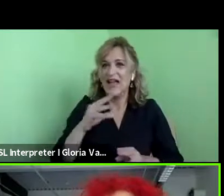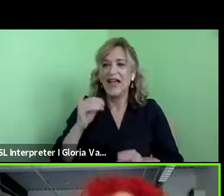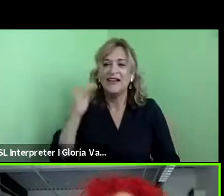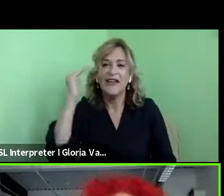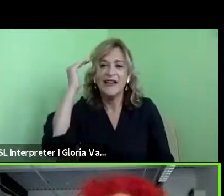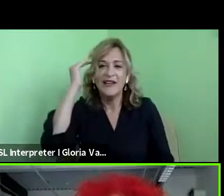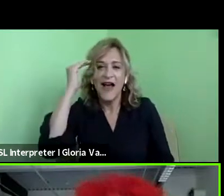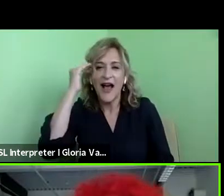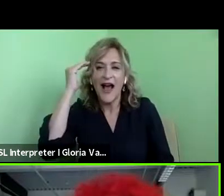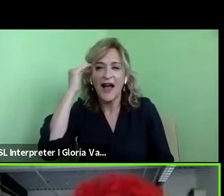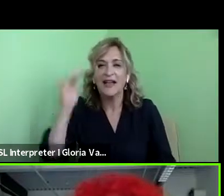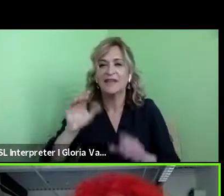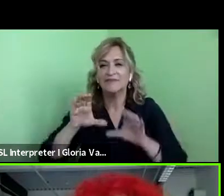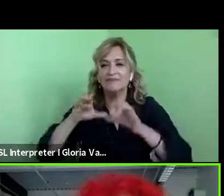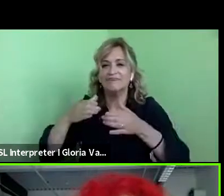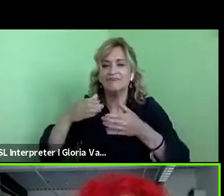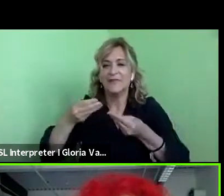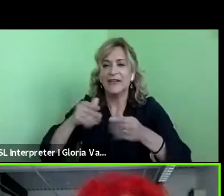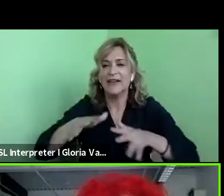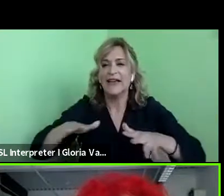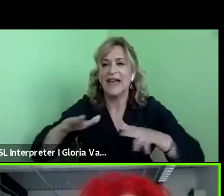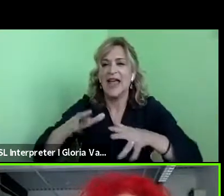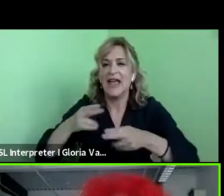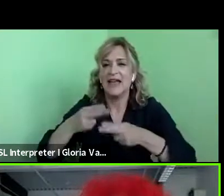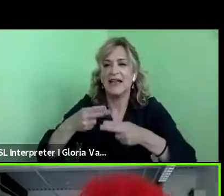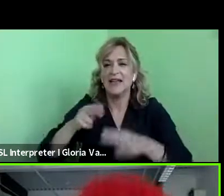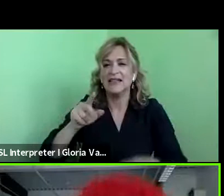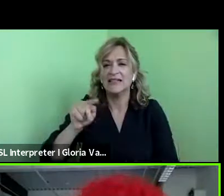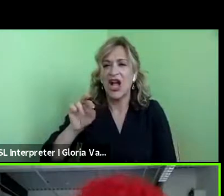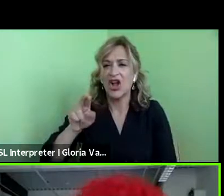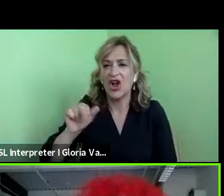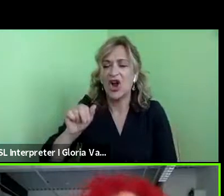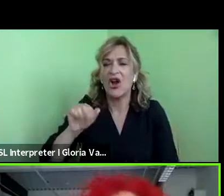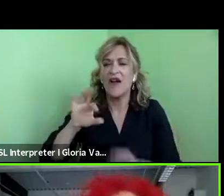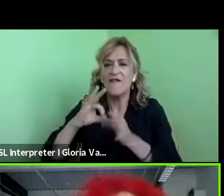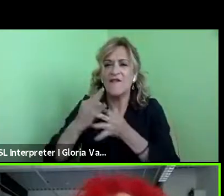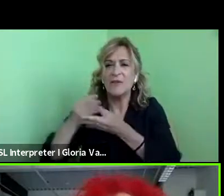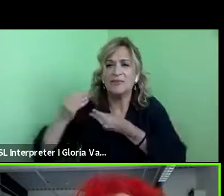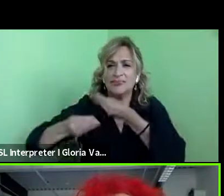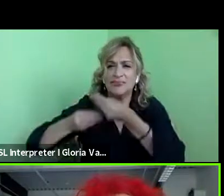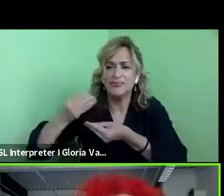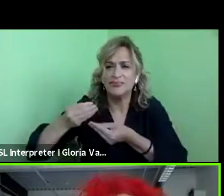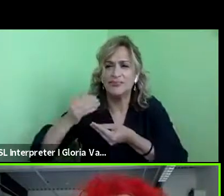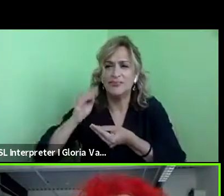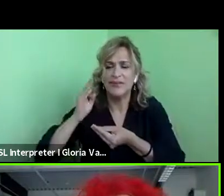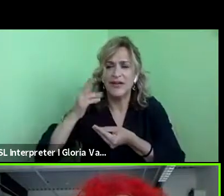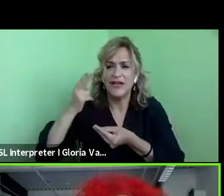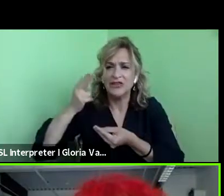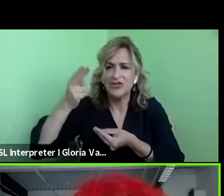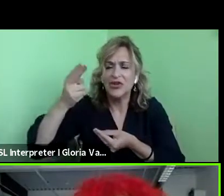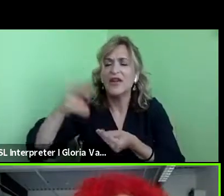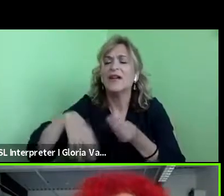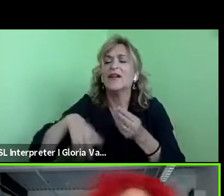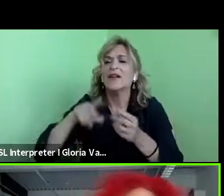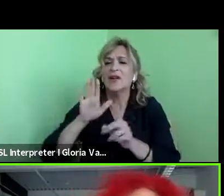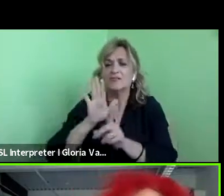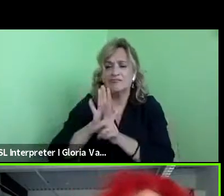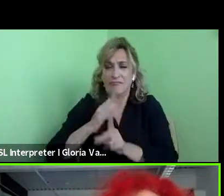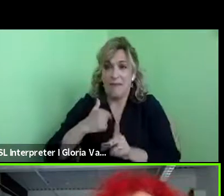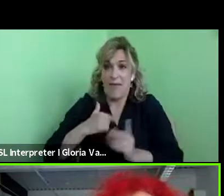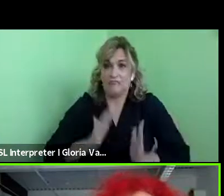acknowledge the Tongva lands, elders, and histories. My pronouns are she, her, hers.